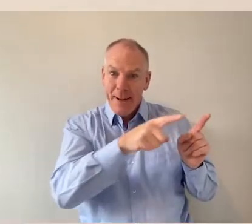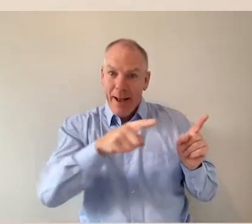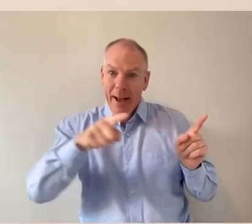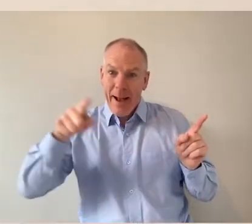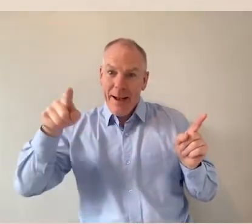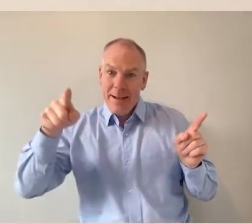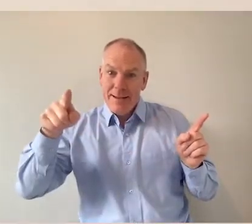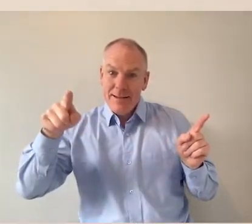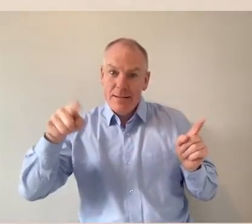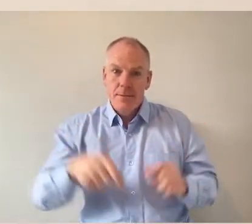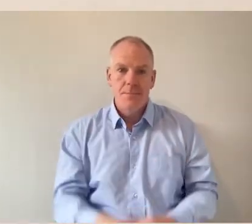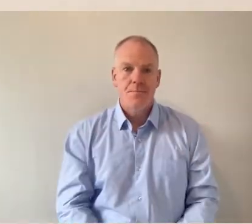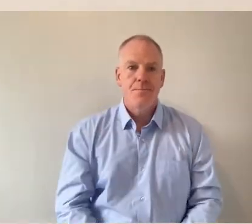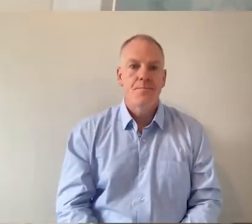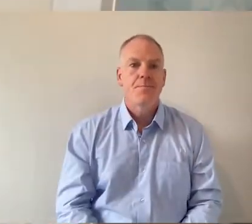to there in a big curve.